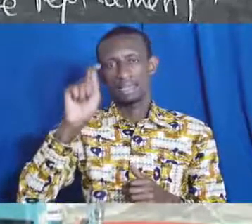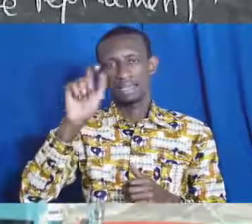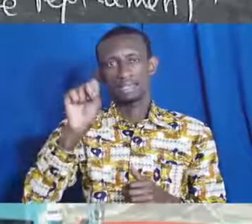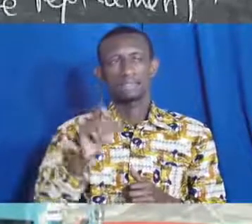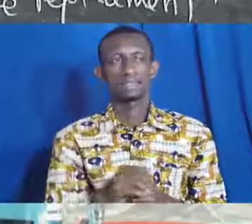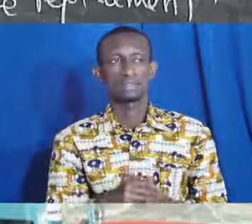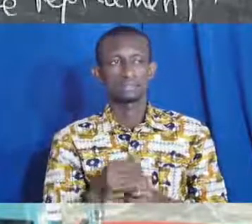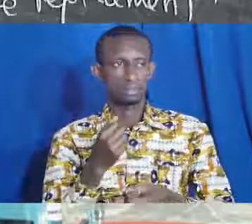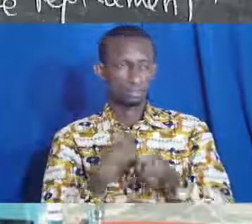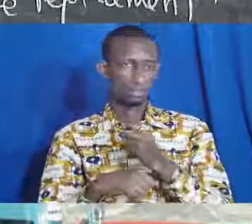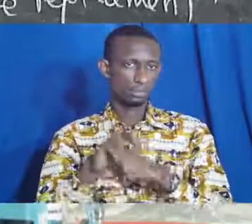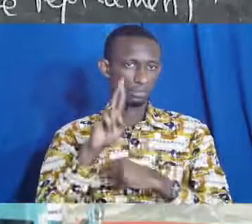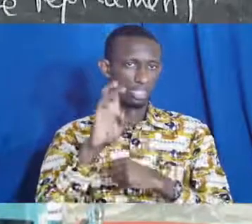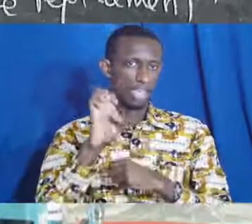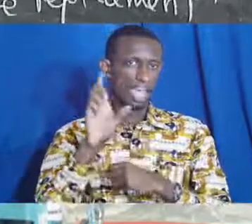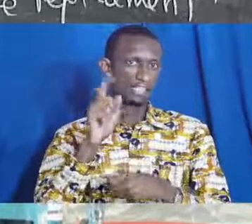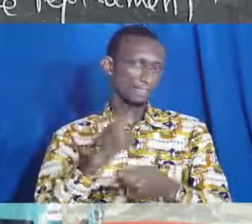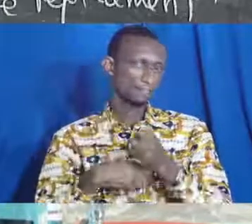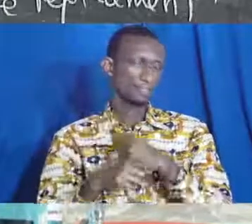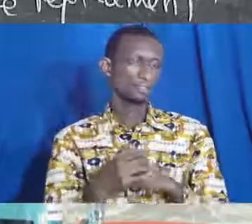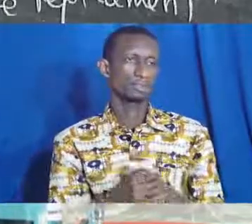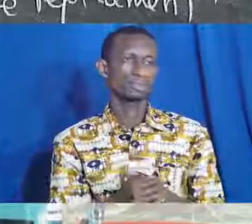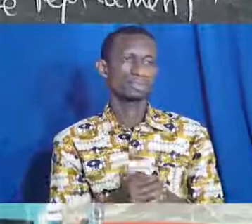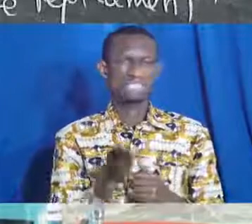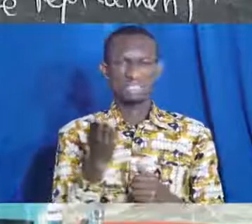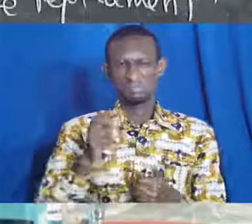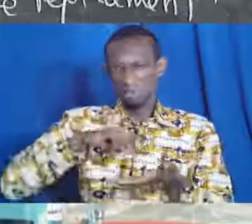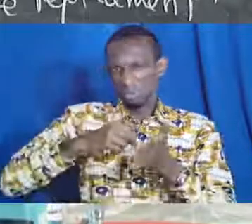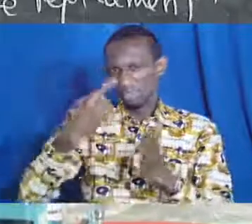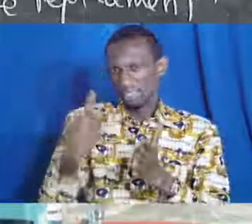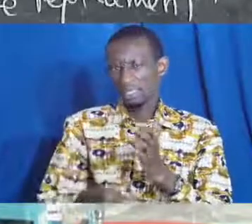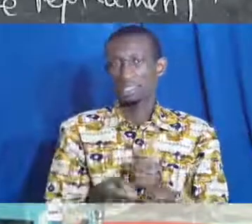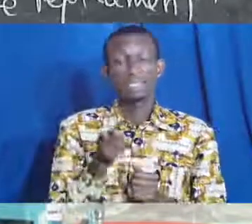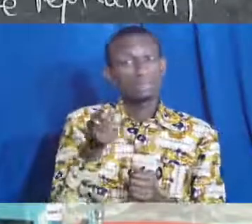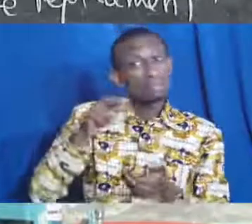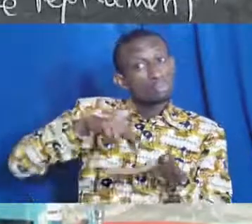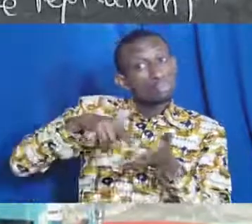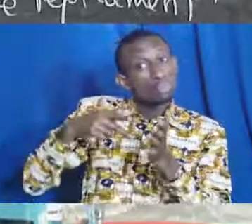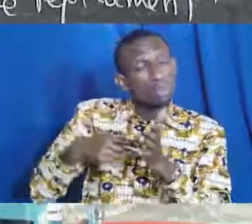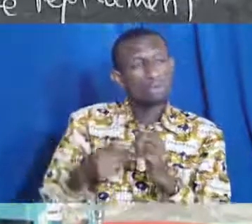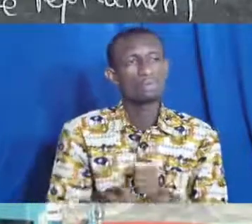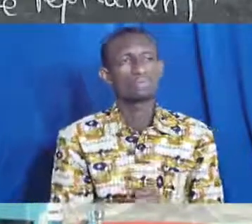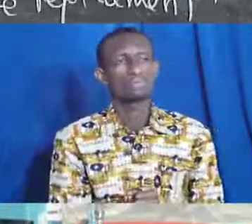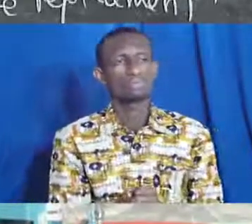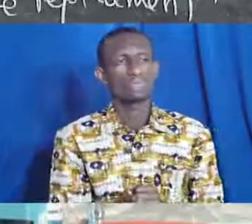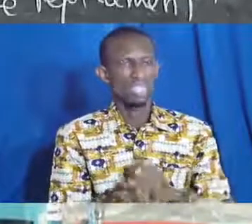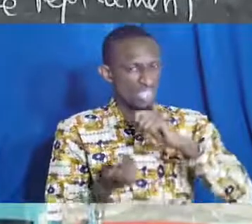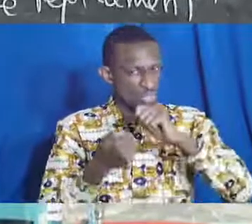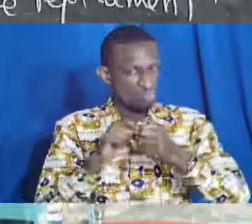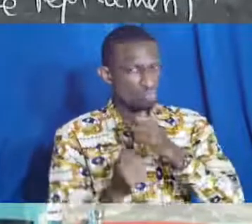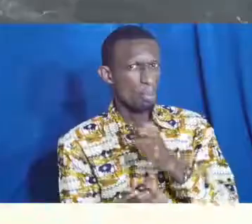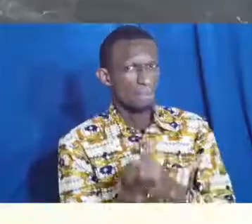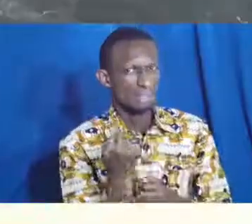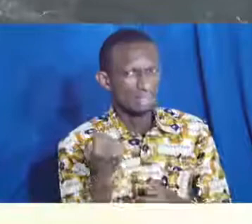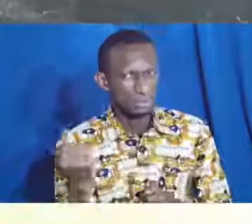Least reactive. What does this mean again? It means that any metal, you see where hydrogen